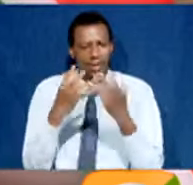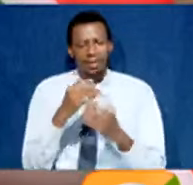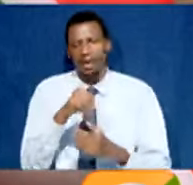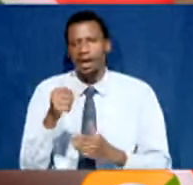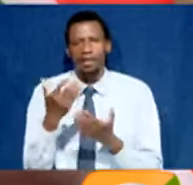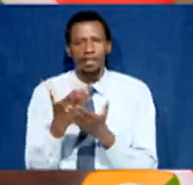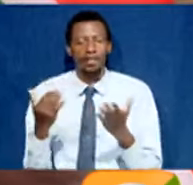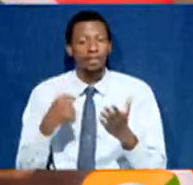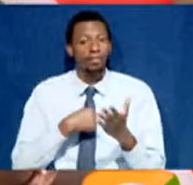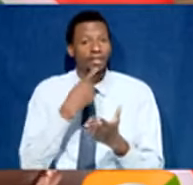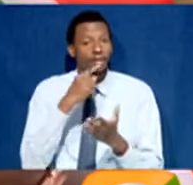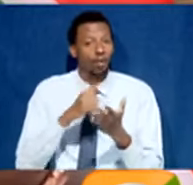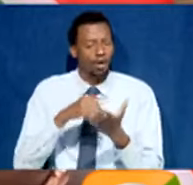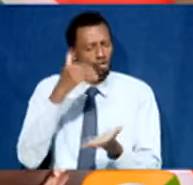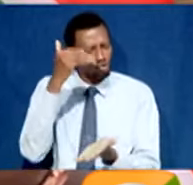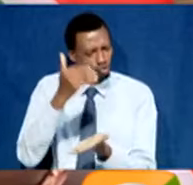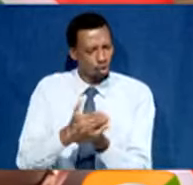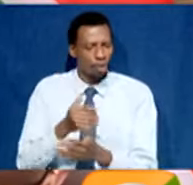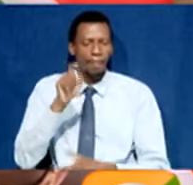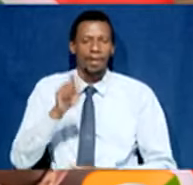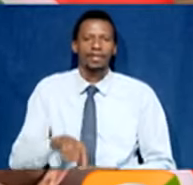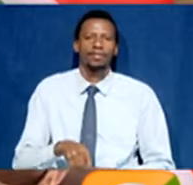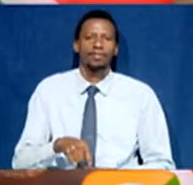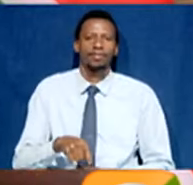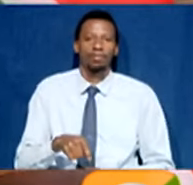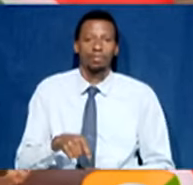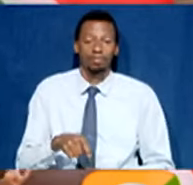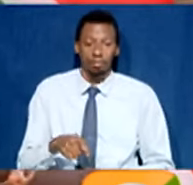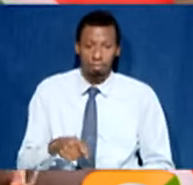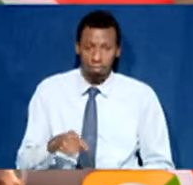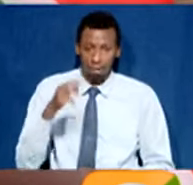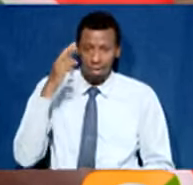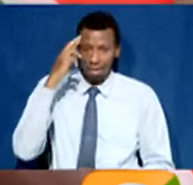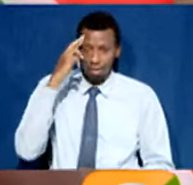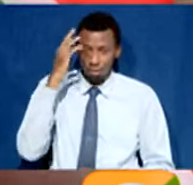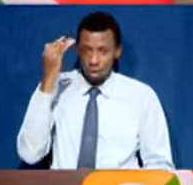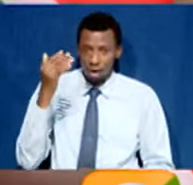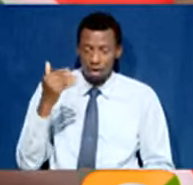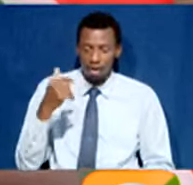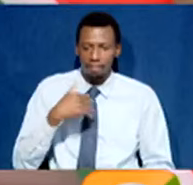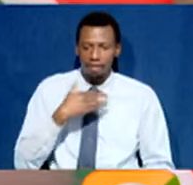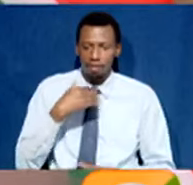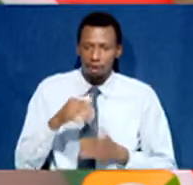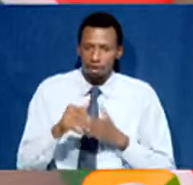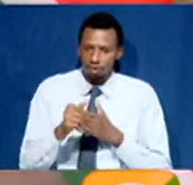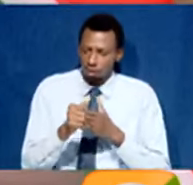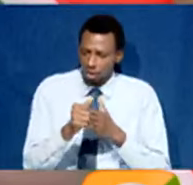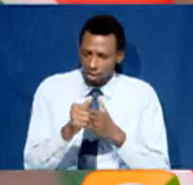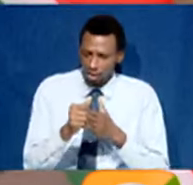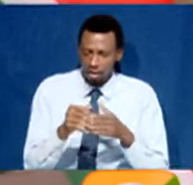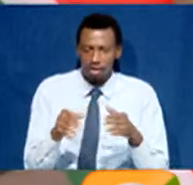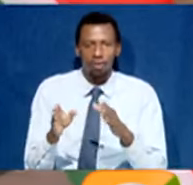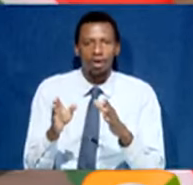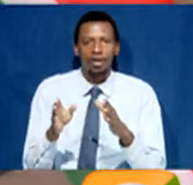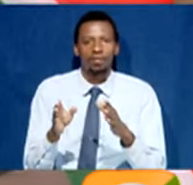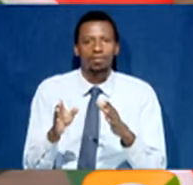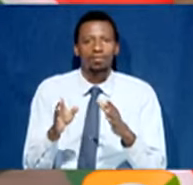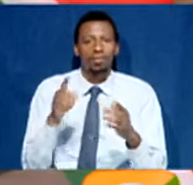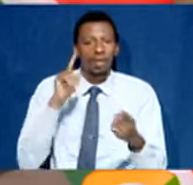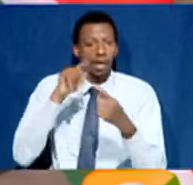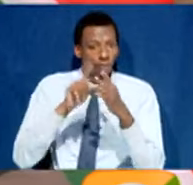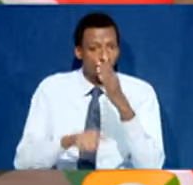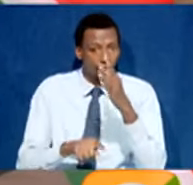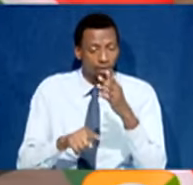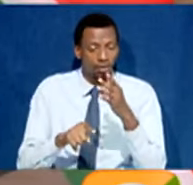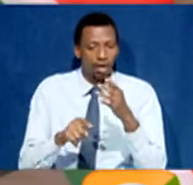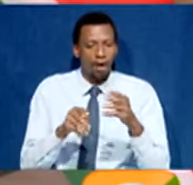because I want to lead the way in making sure that we manage what eventually is destroying our country called bending